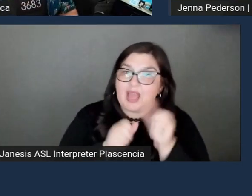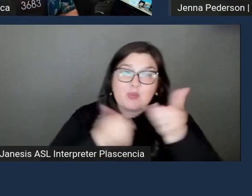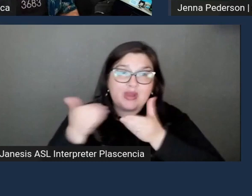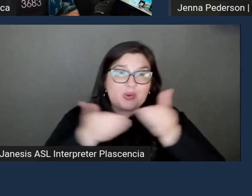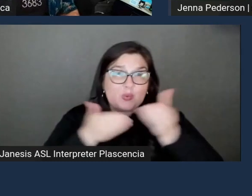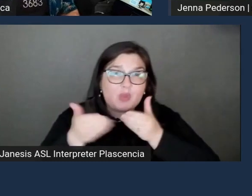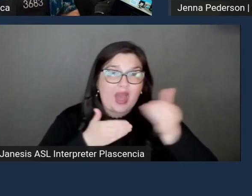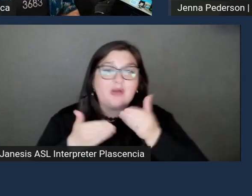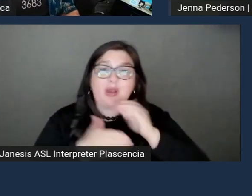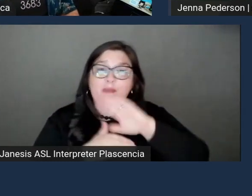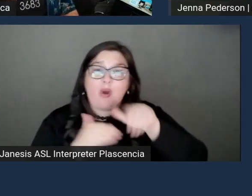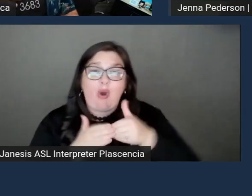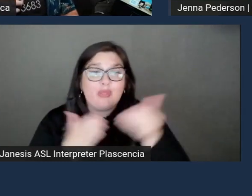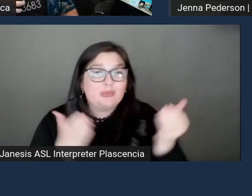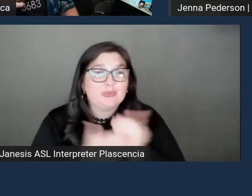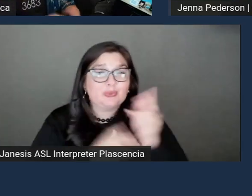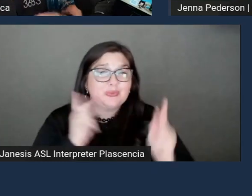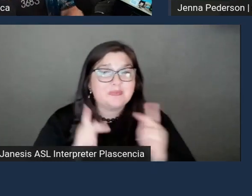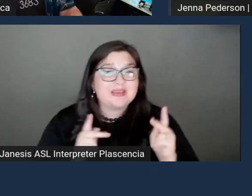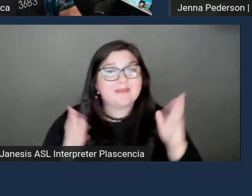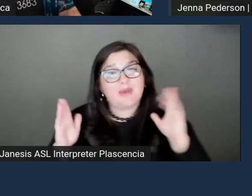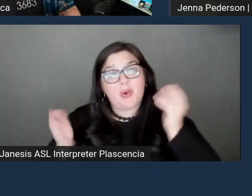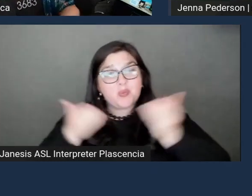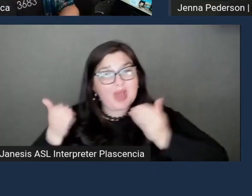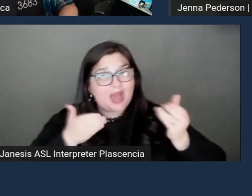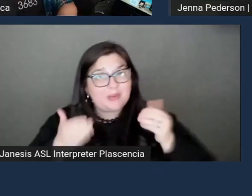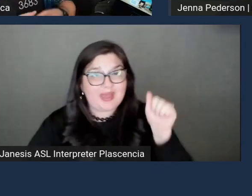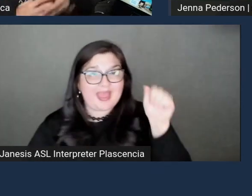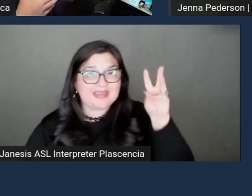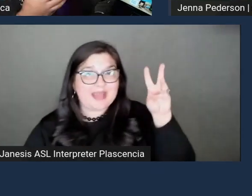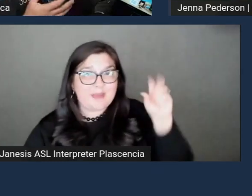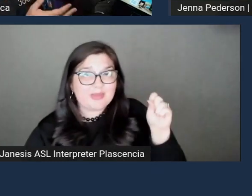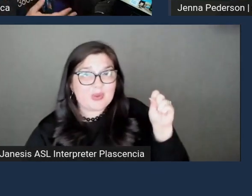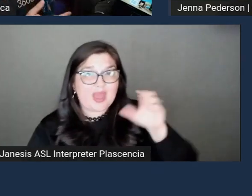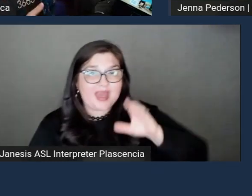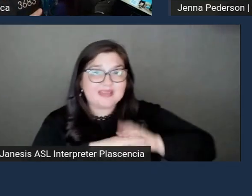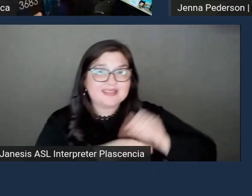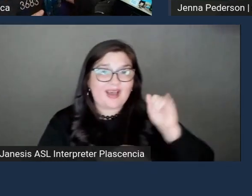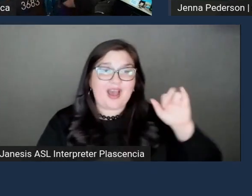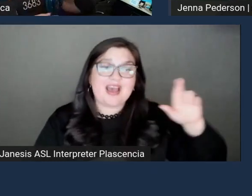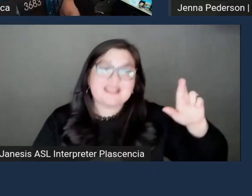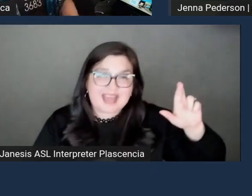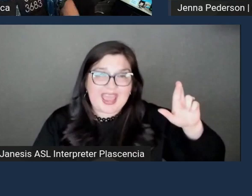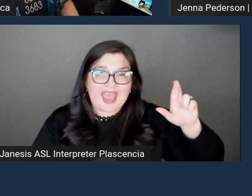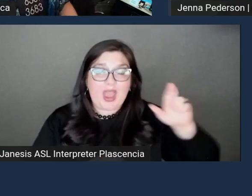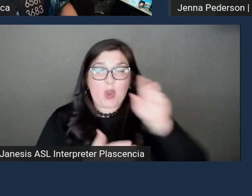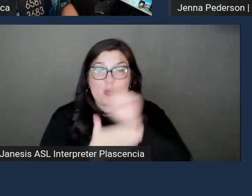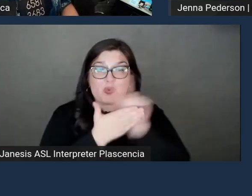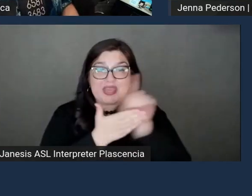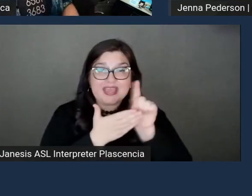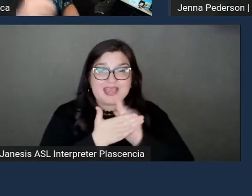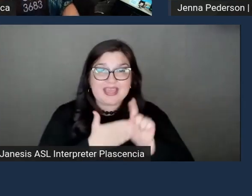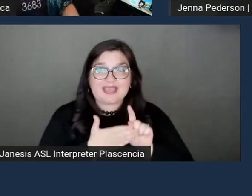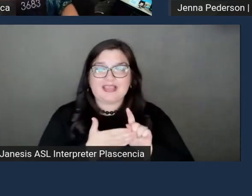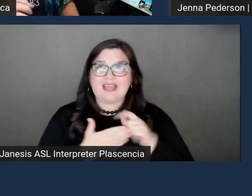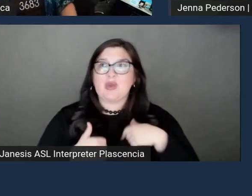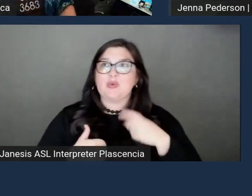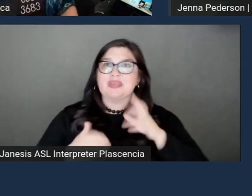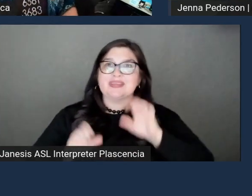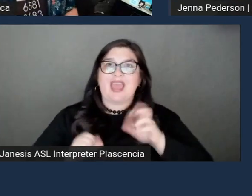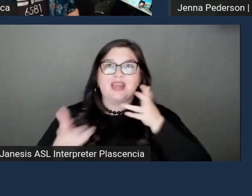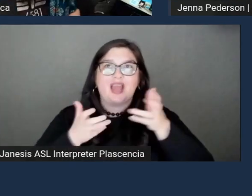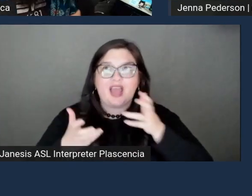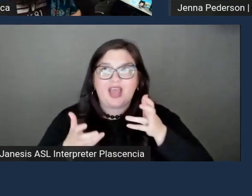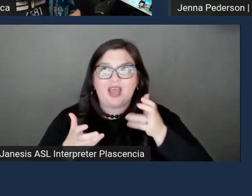the chat. Welcome. This is AWS On Air. This is a weekly show where we get to talk to our wonderful ghosts. What? I'm